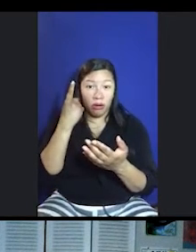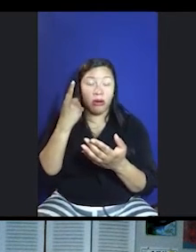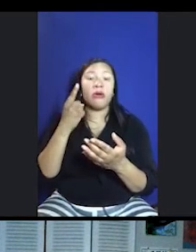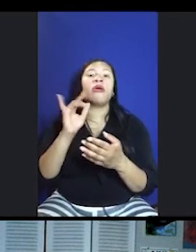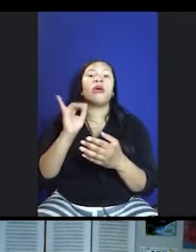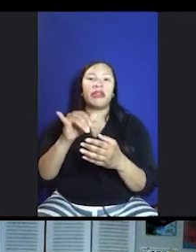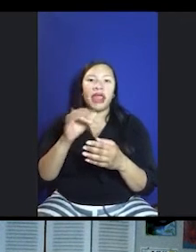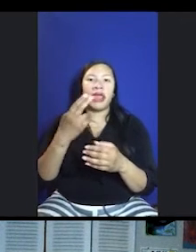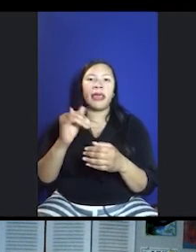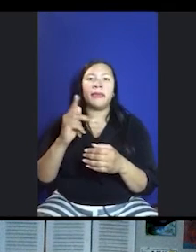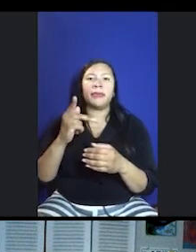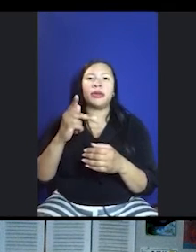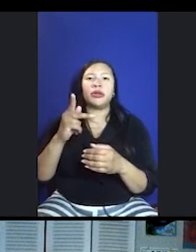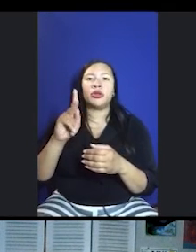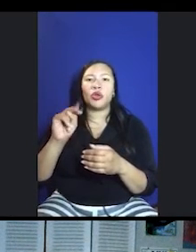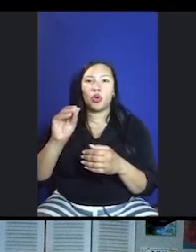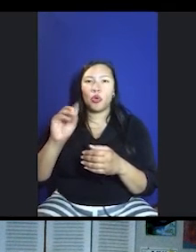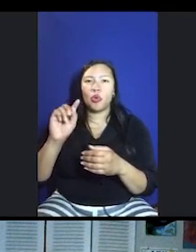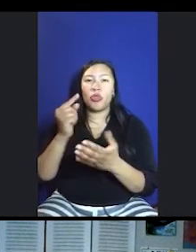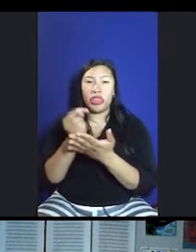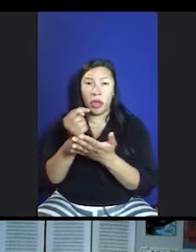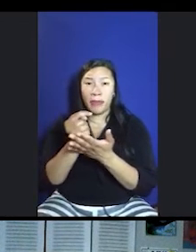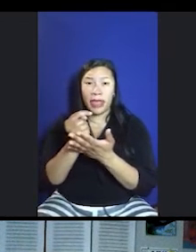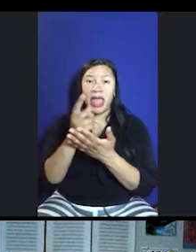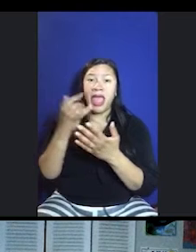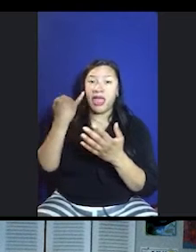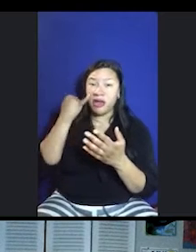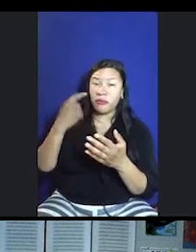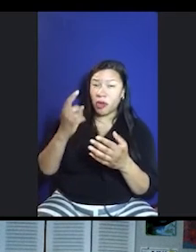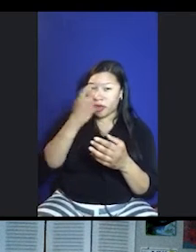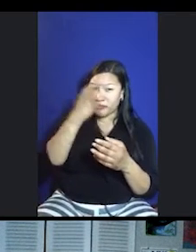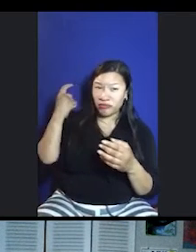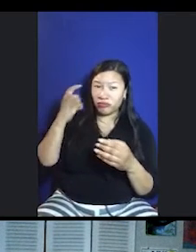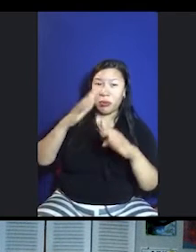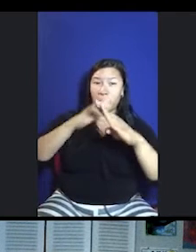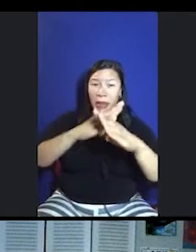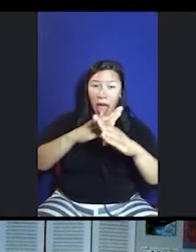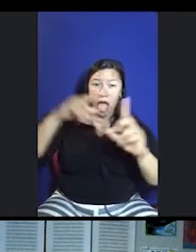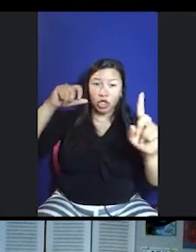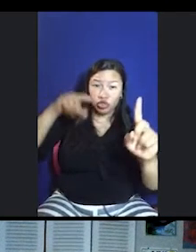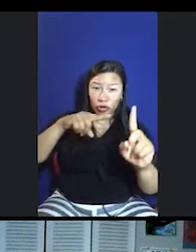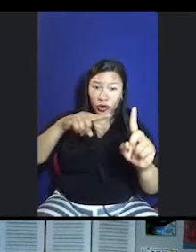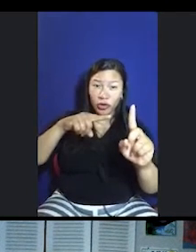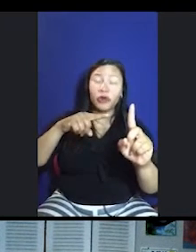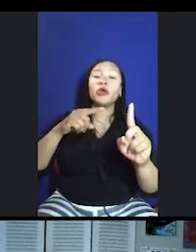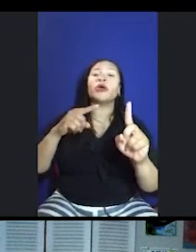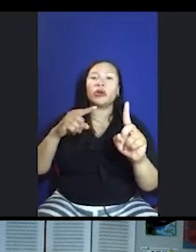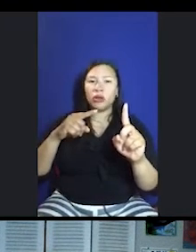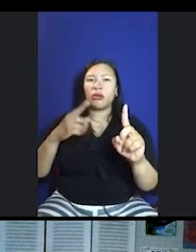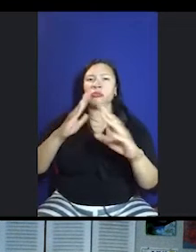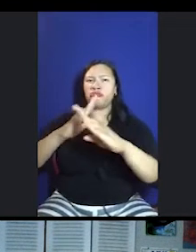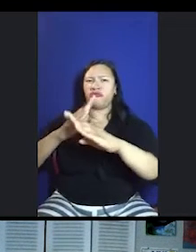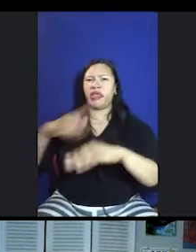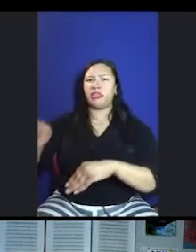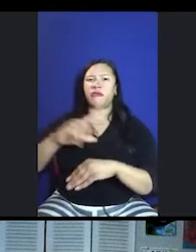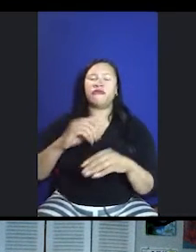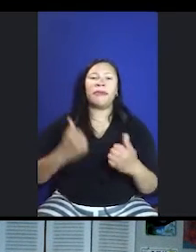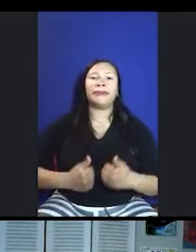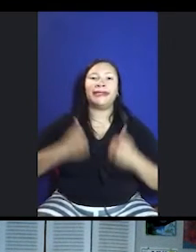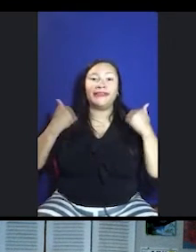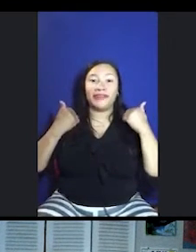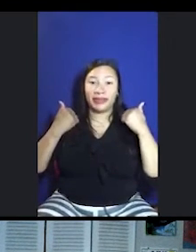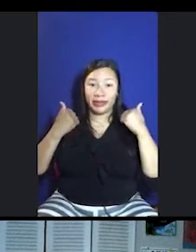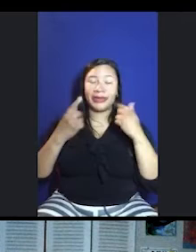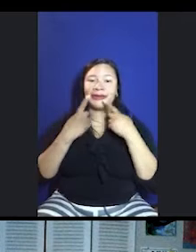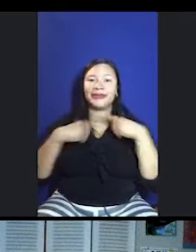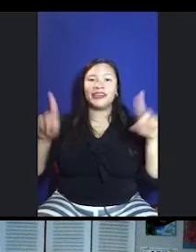assisting people with any blocks, any traumas, any triggers that are holding them back from living and achieving a better